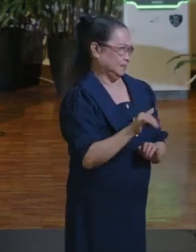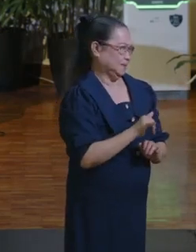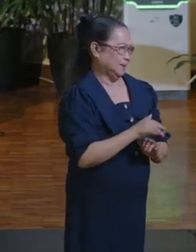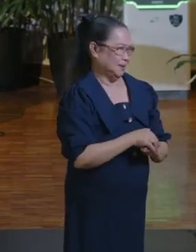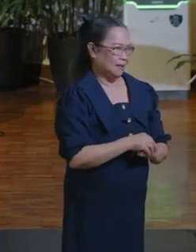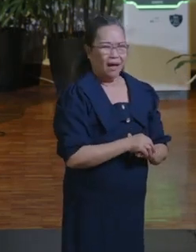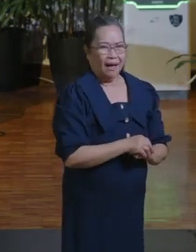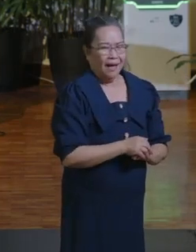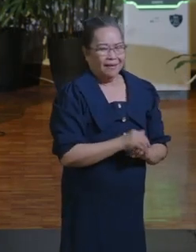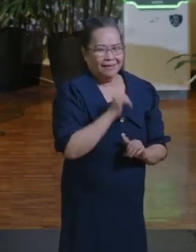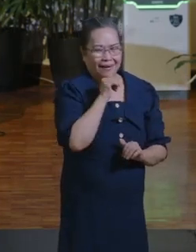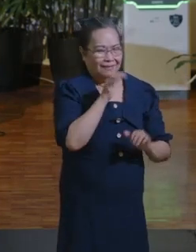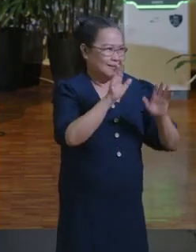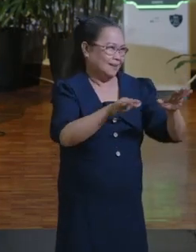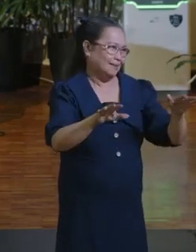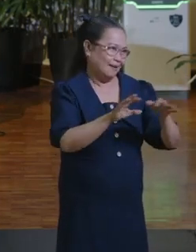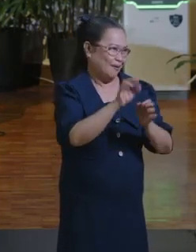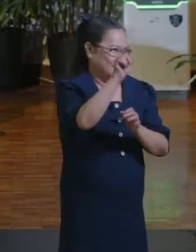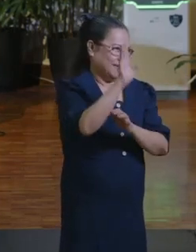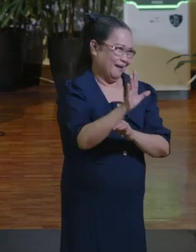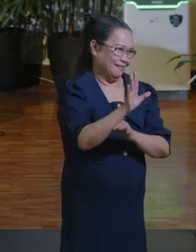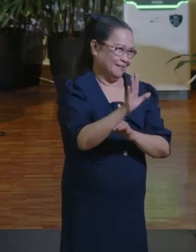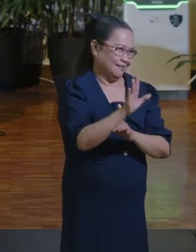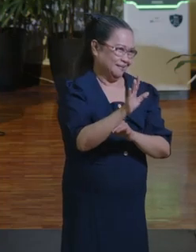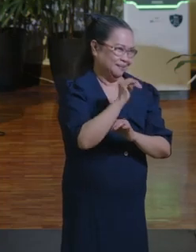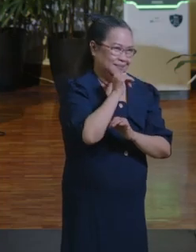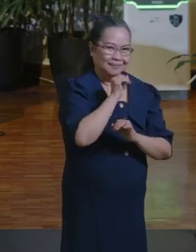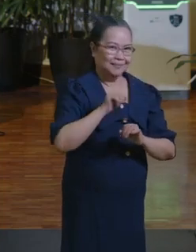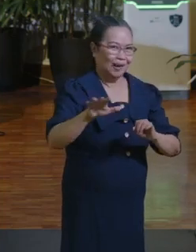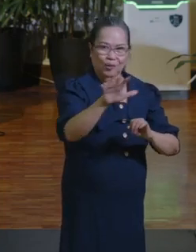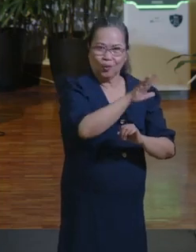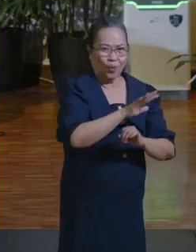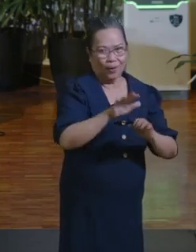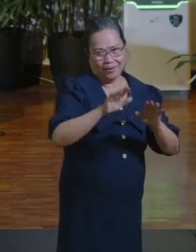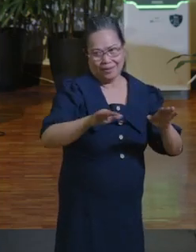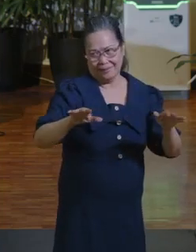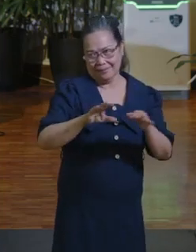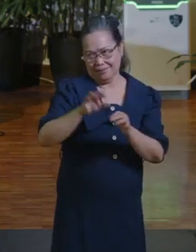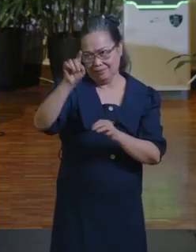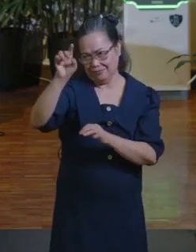Hindi sila sons of God. Hindi lahat ay sons of God.